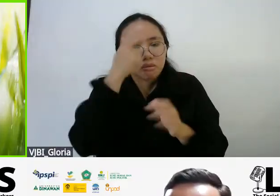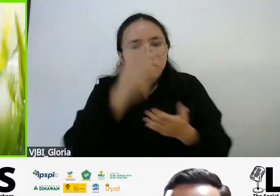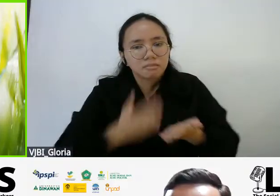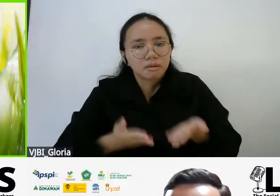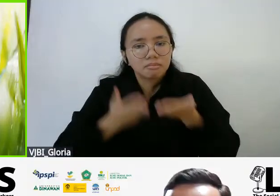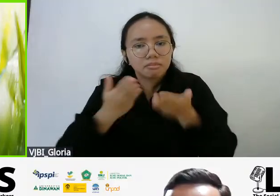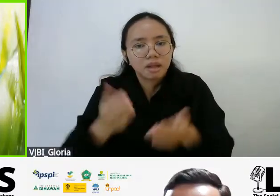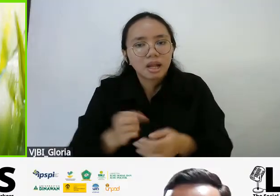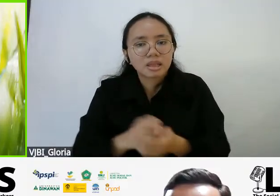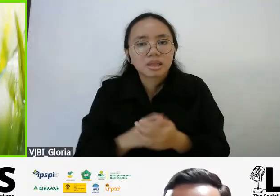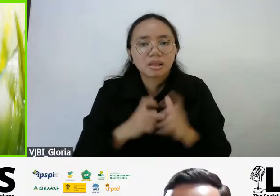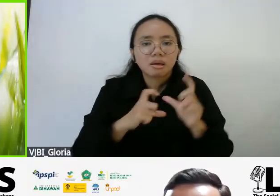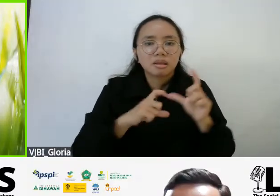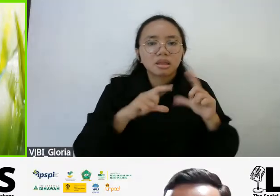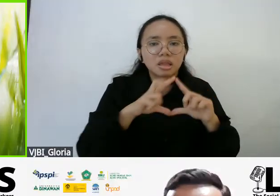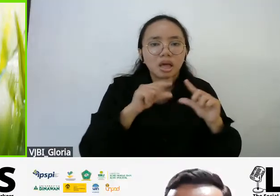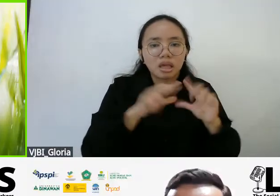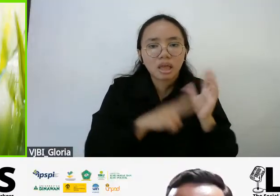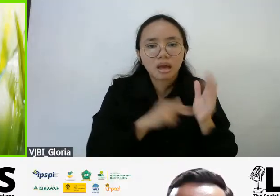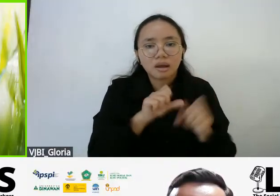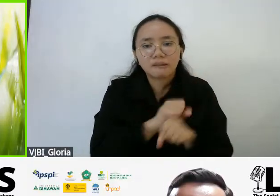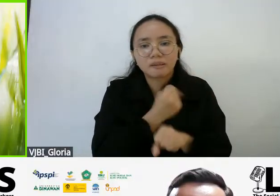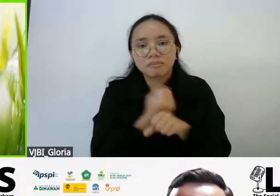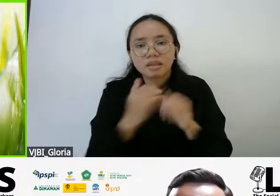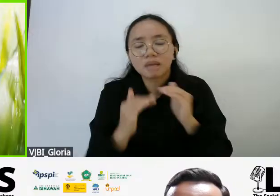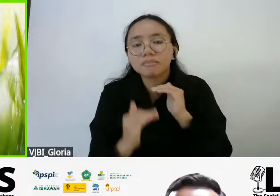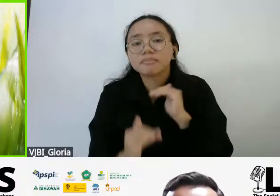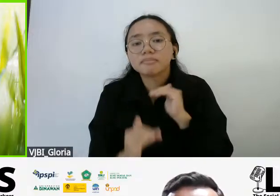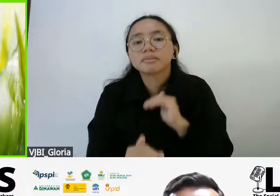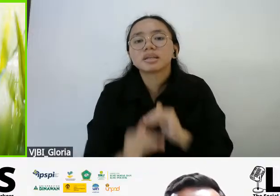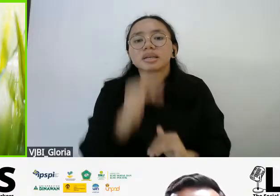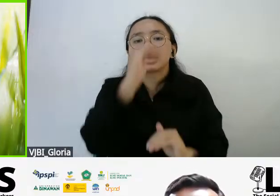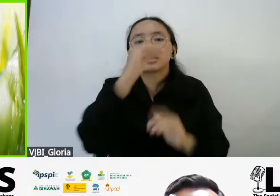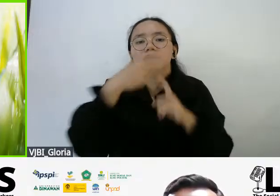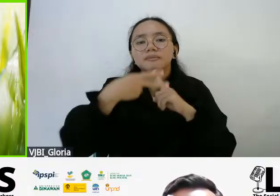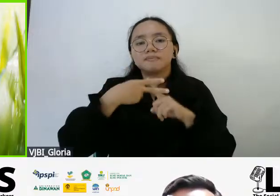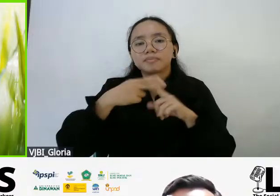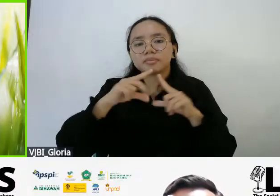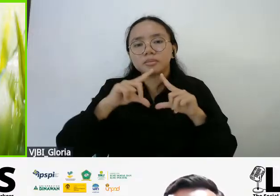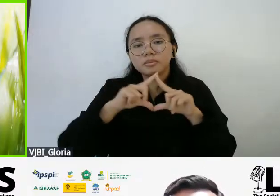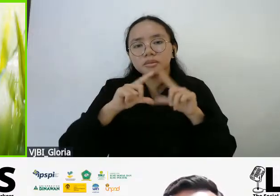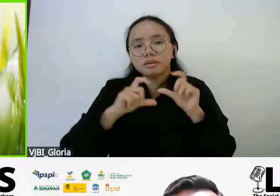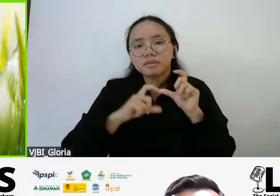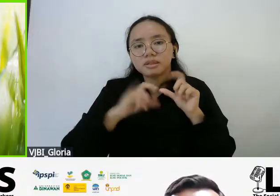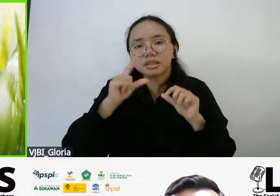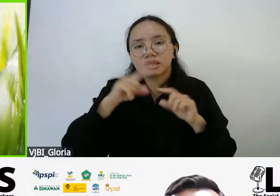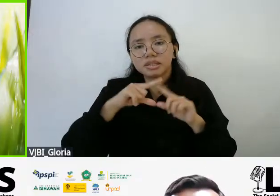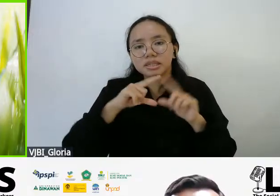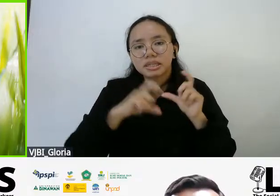in Indonesia, but you may have some politicians, some